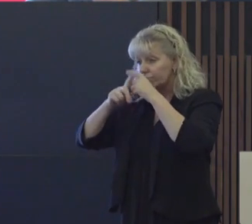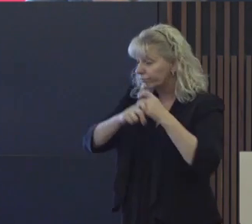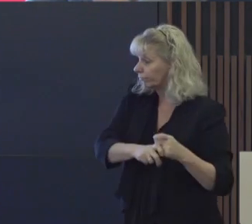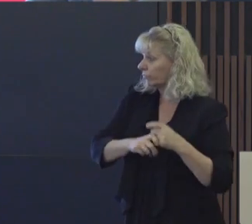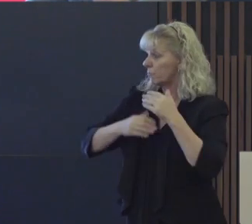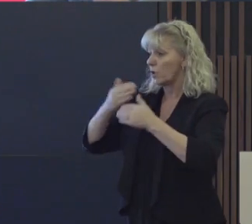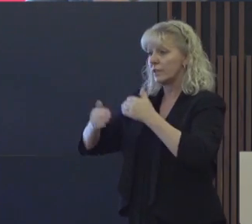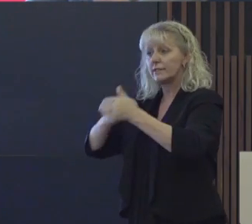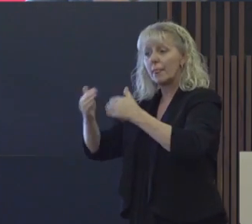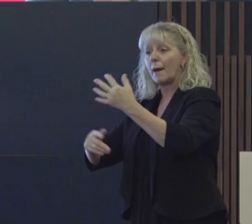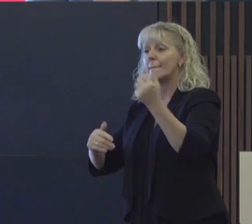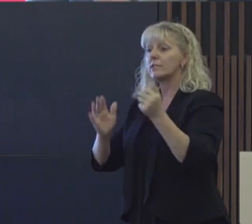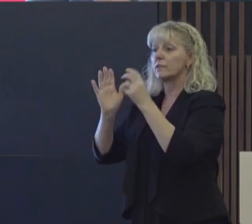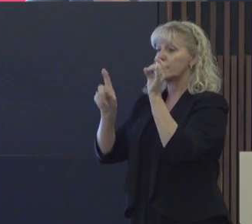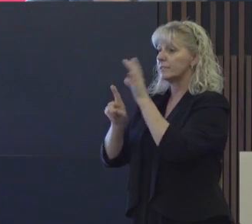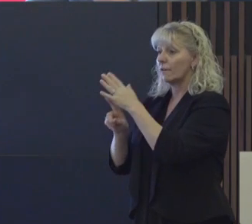They have to register.